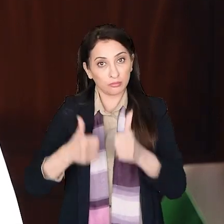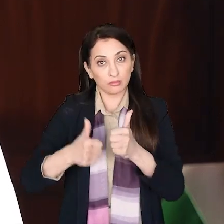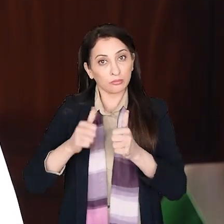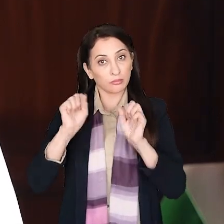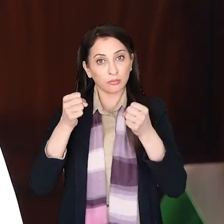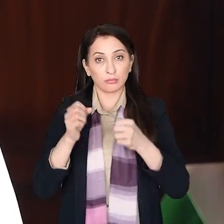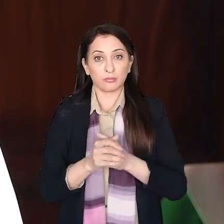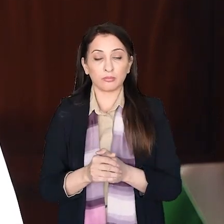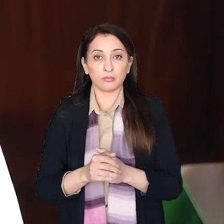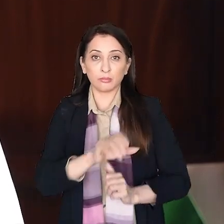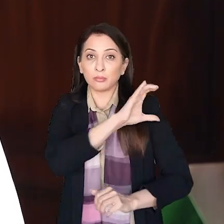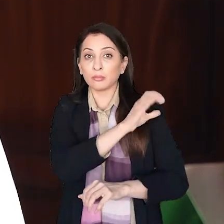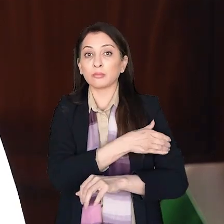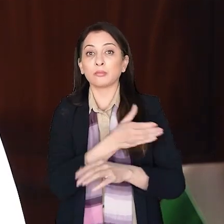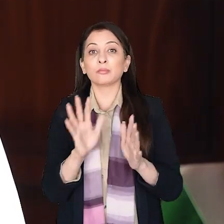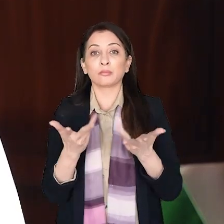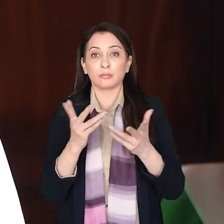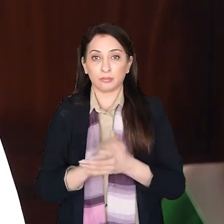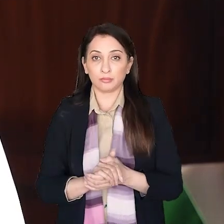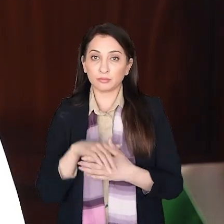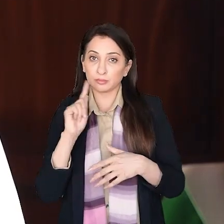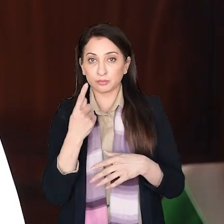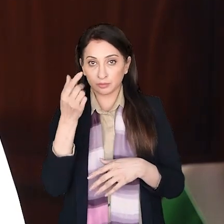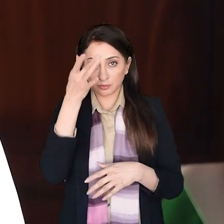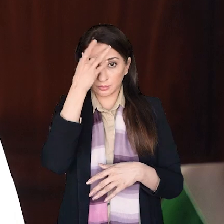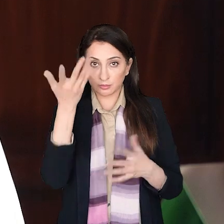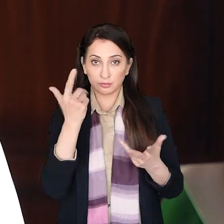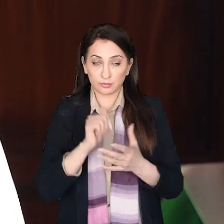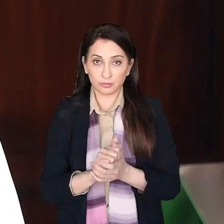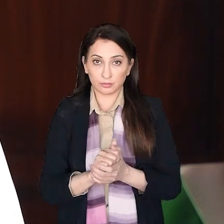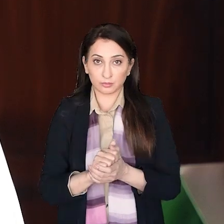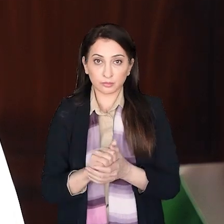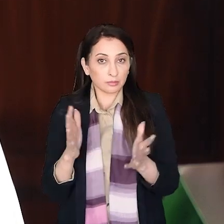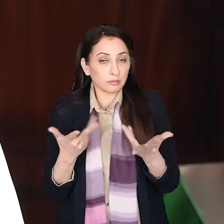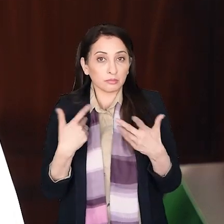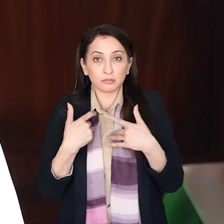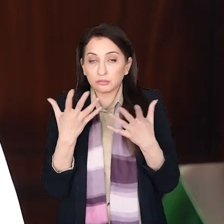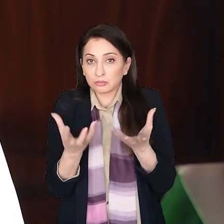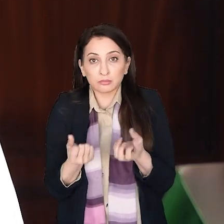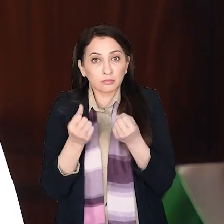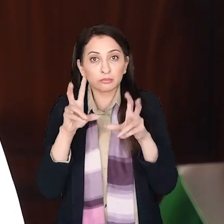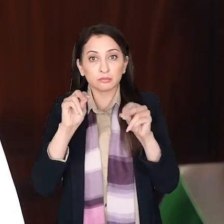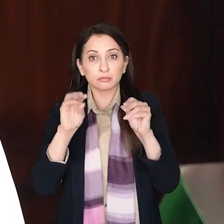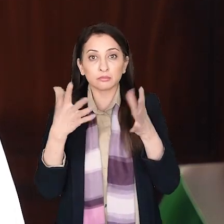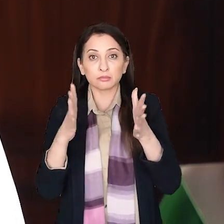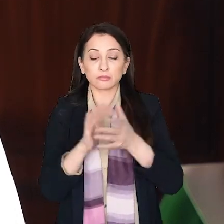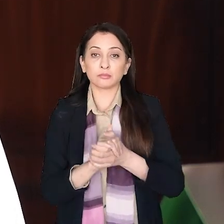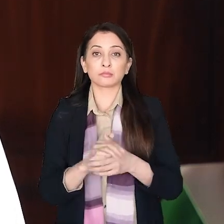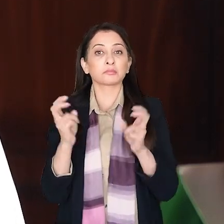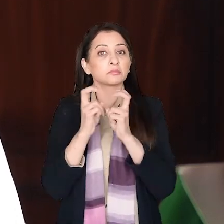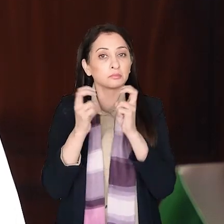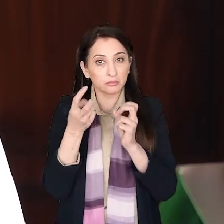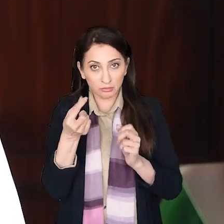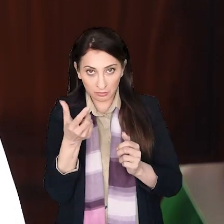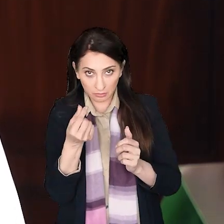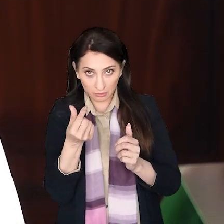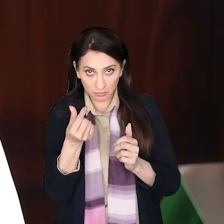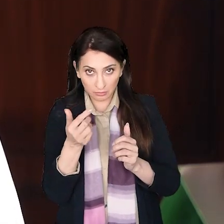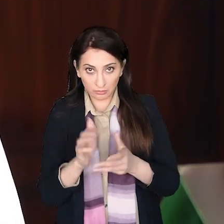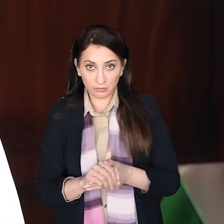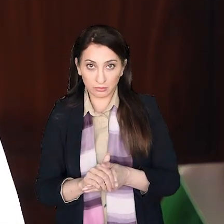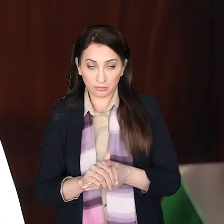it comes to energy, the first problem is we don't have a level playing field. Whether it's the electricity